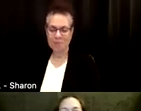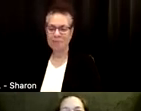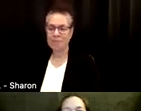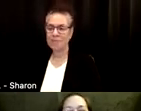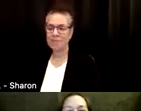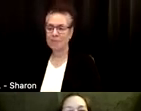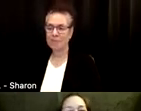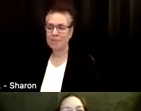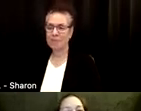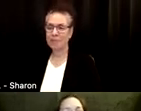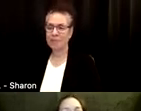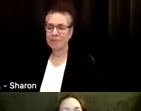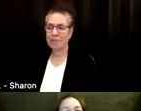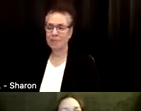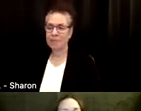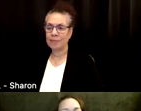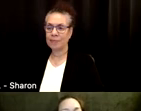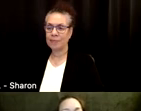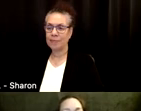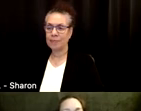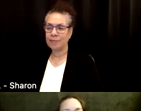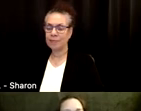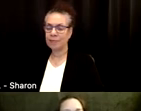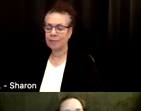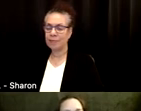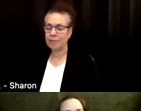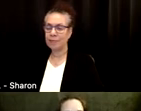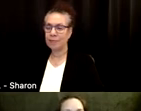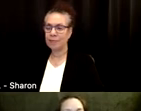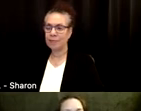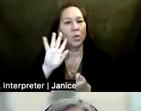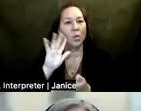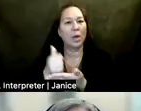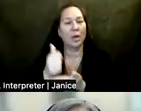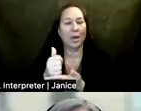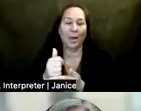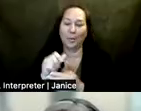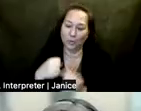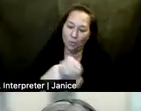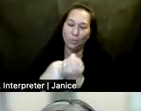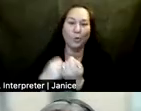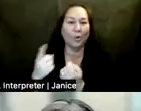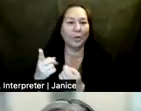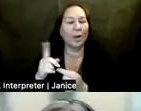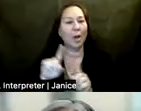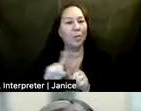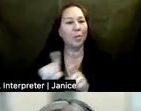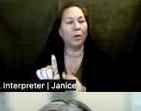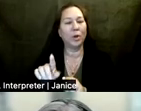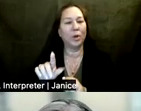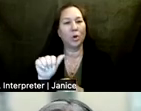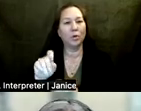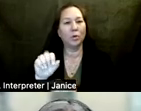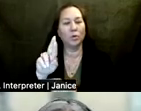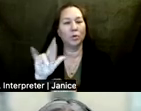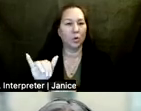Fran from the Immigrant Worker Center has talked to this worker and there's going to be help support them as they approach the Attorney General's office. So great. Thank you, Fran. We also have